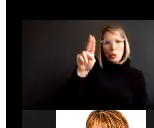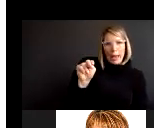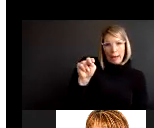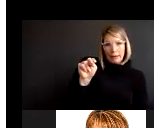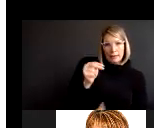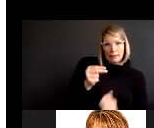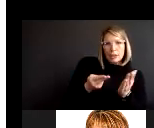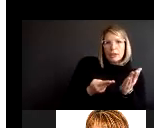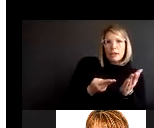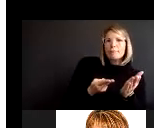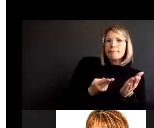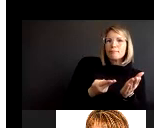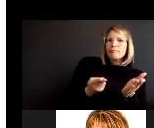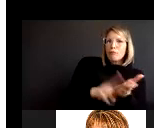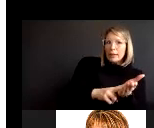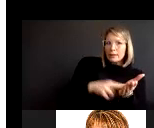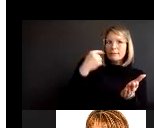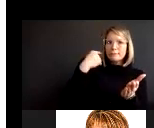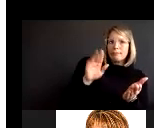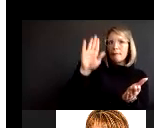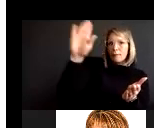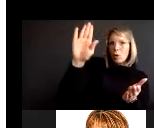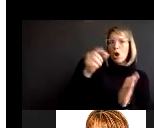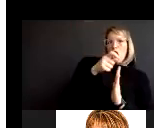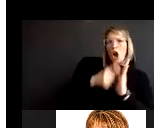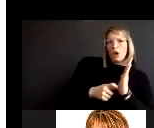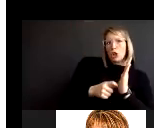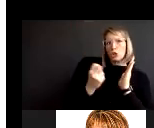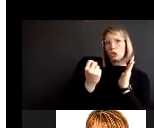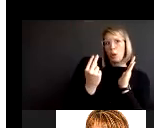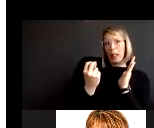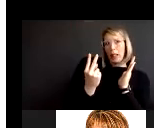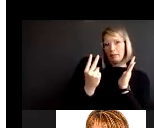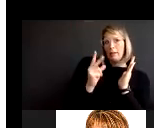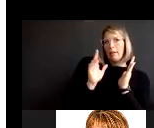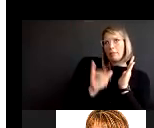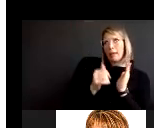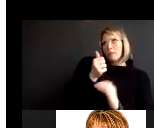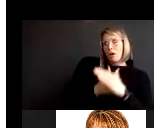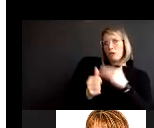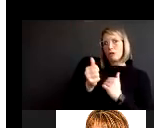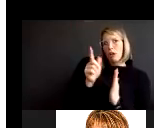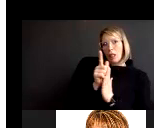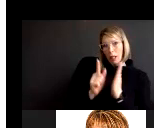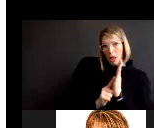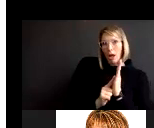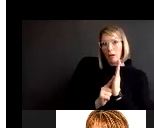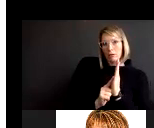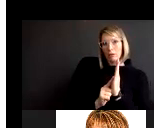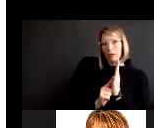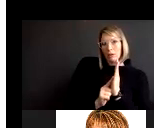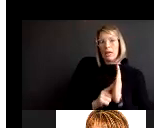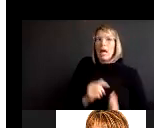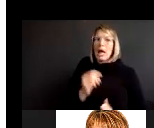about equitable representation under the law. So if we're in court under adult protection, the adult who's presumed